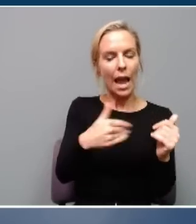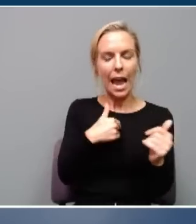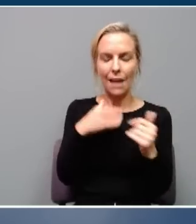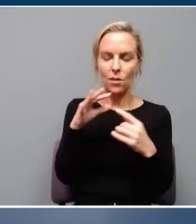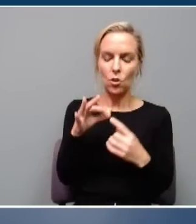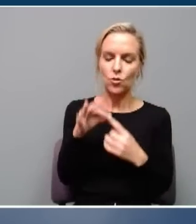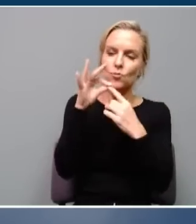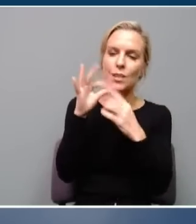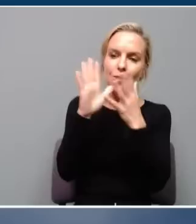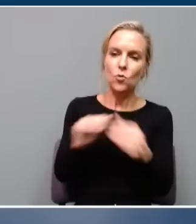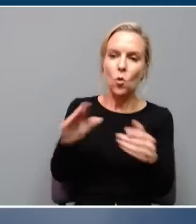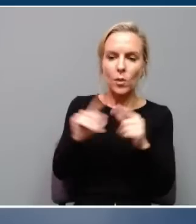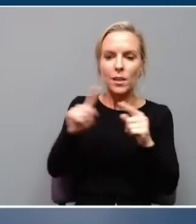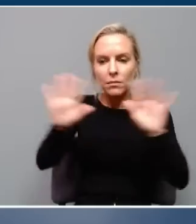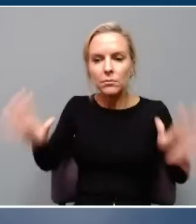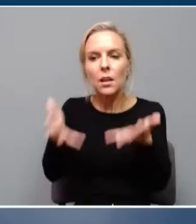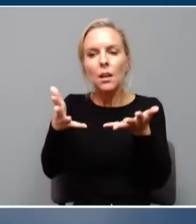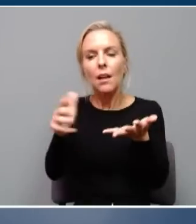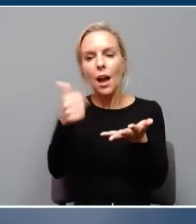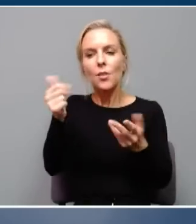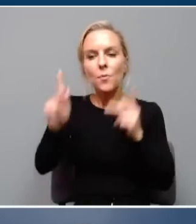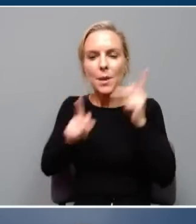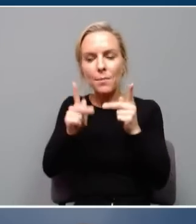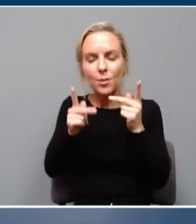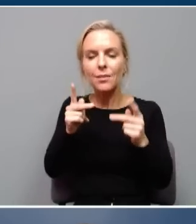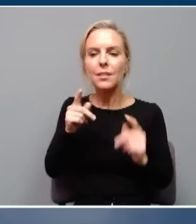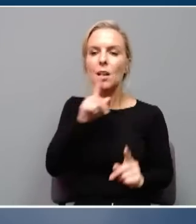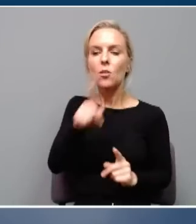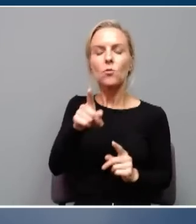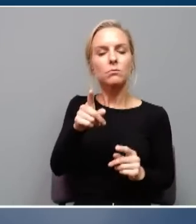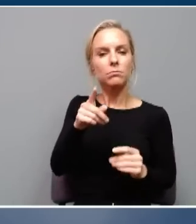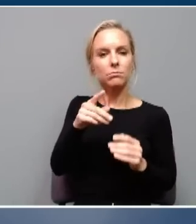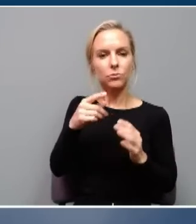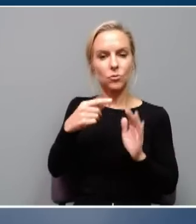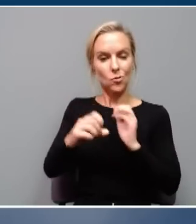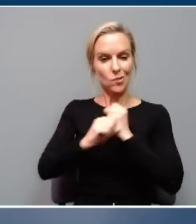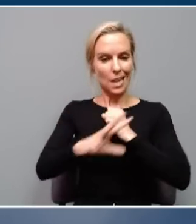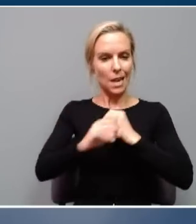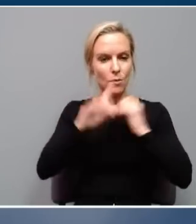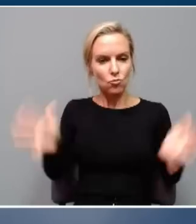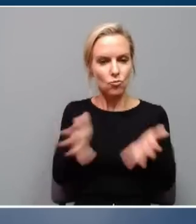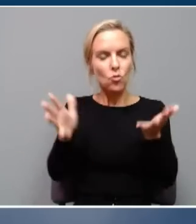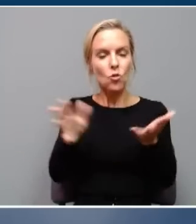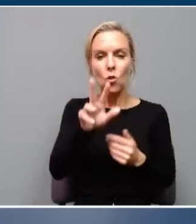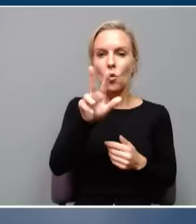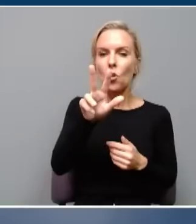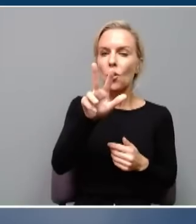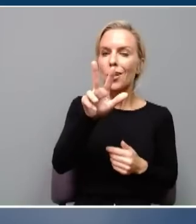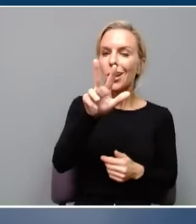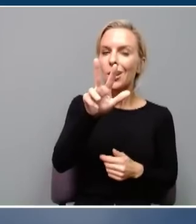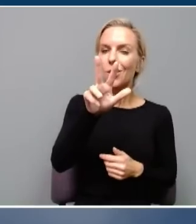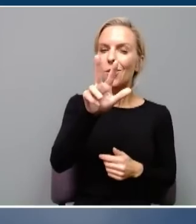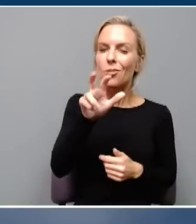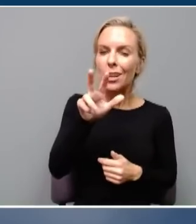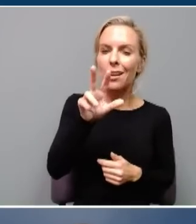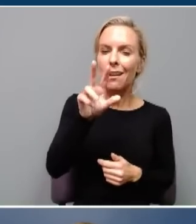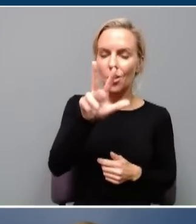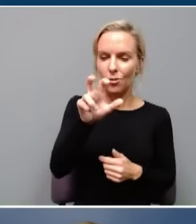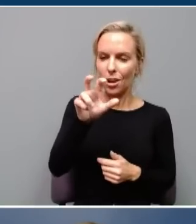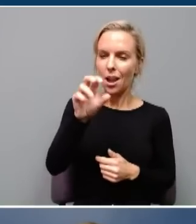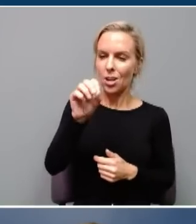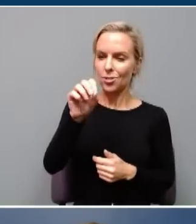lift other people up. The campaign's going to encourage more than 300,000 working age Kentuckians without a high school diploma